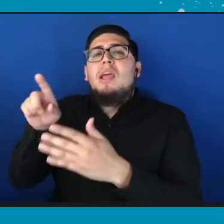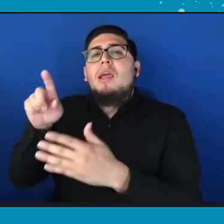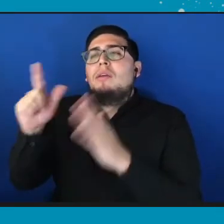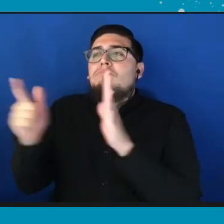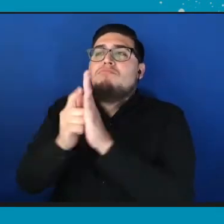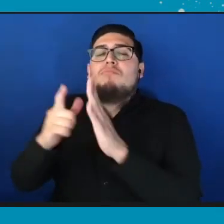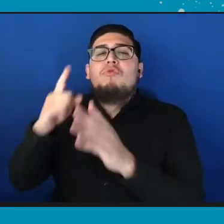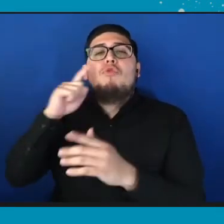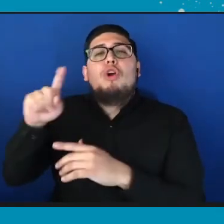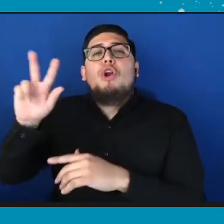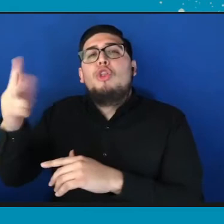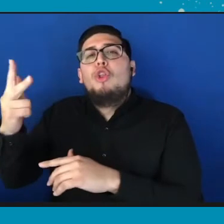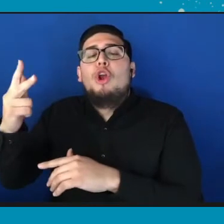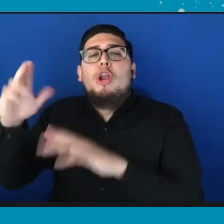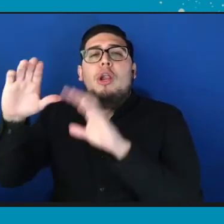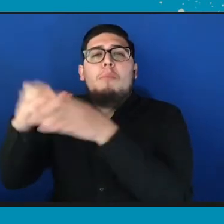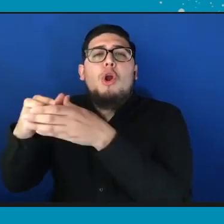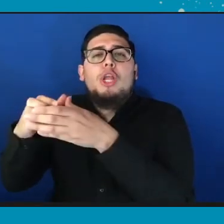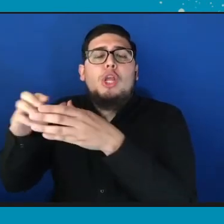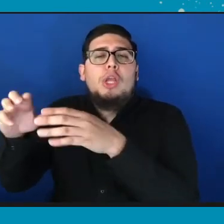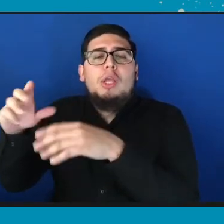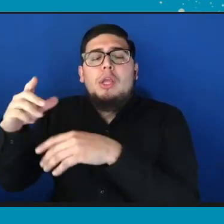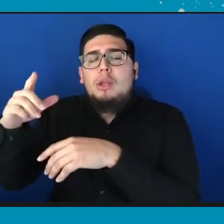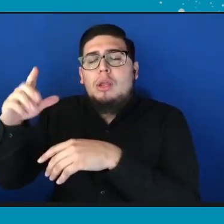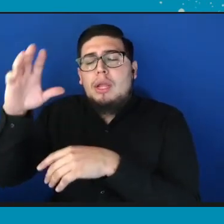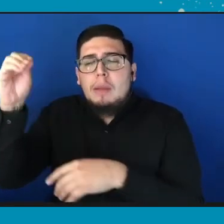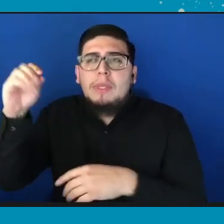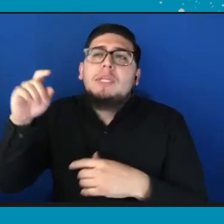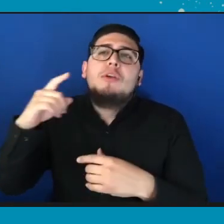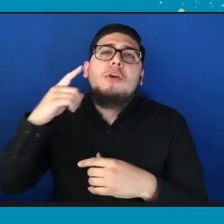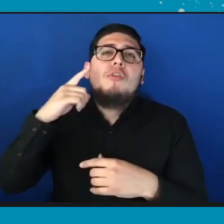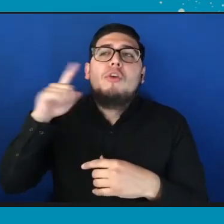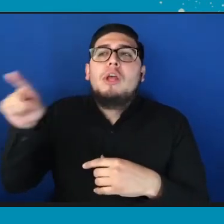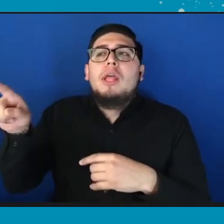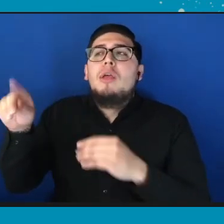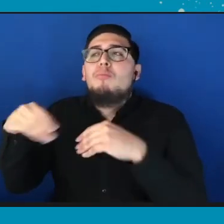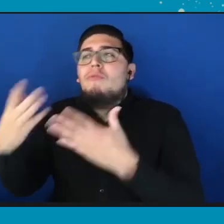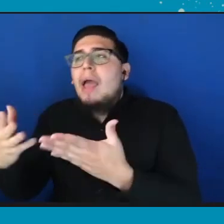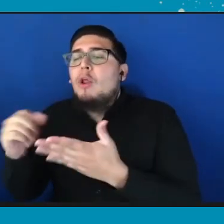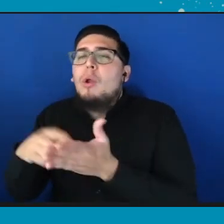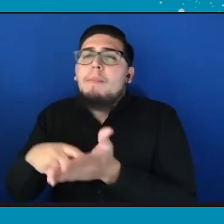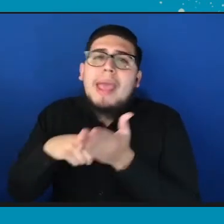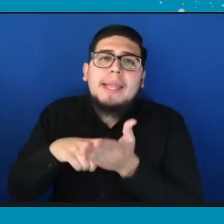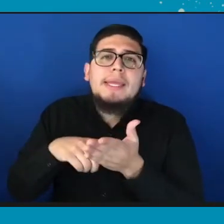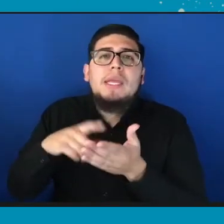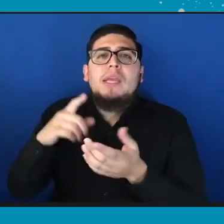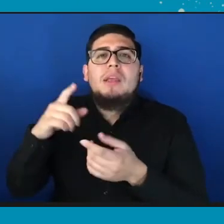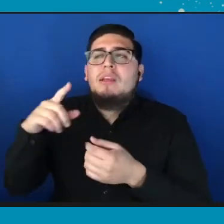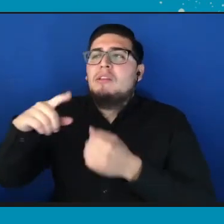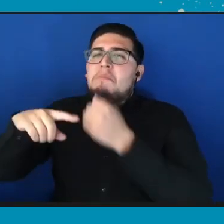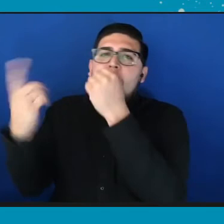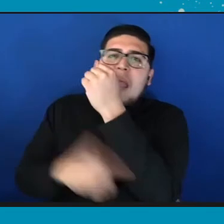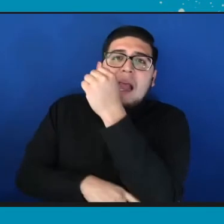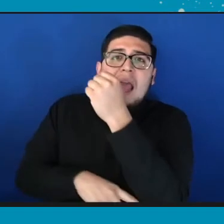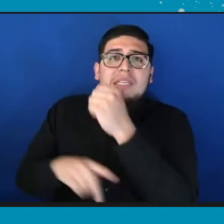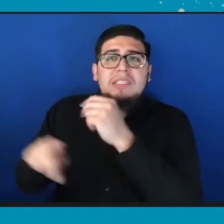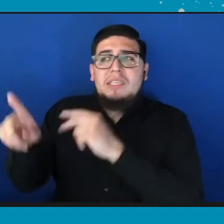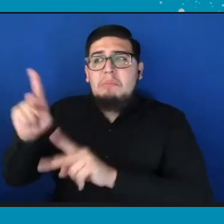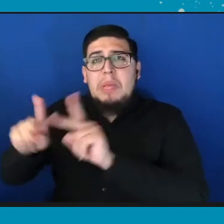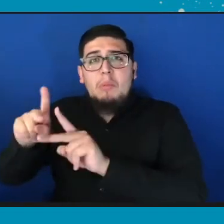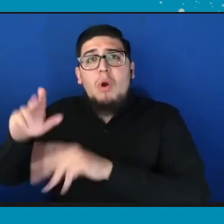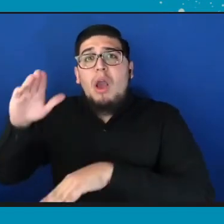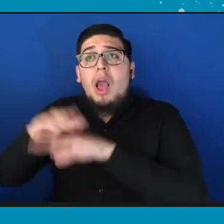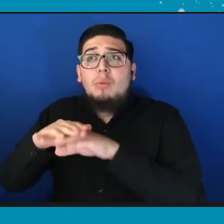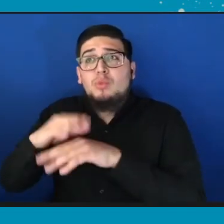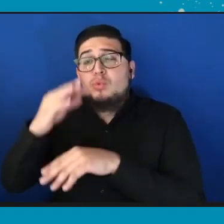and offering and providing or mandating or at least penalizing people up to nearly a